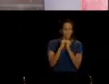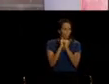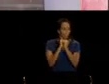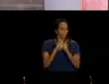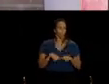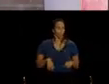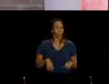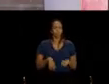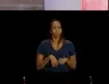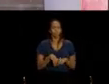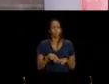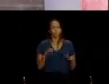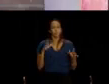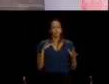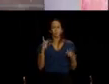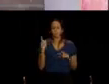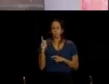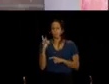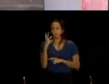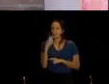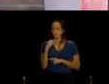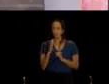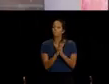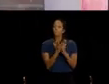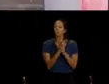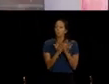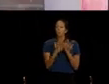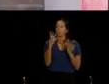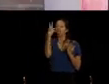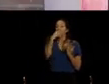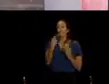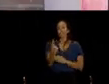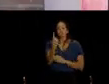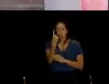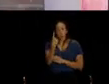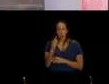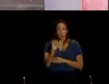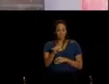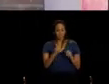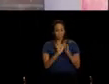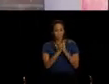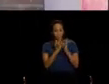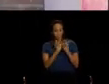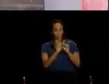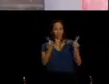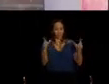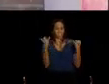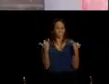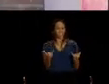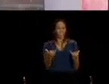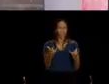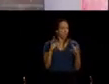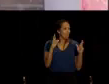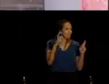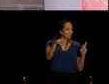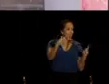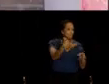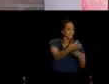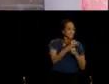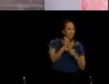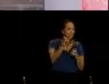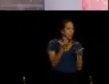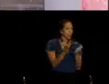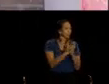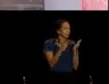The Pretty One, is out now. And so we want to make sure everyone's received a copy. There are limited copies